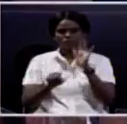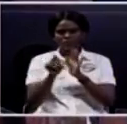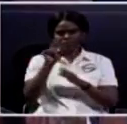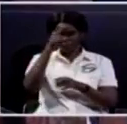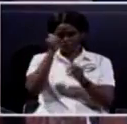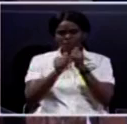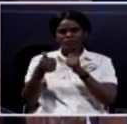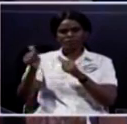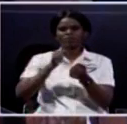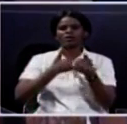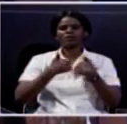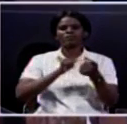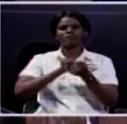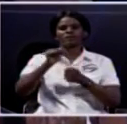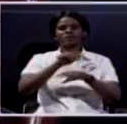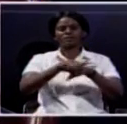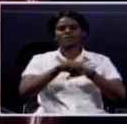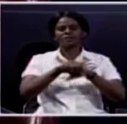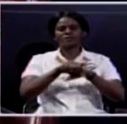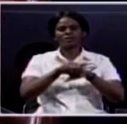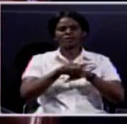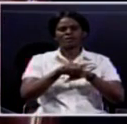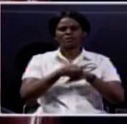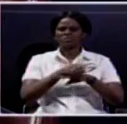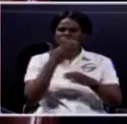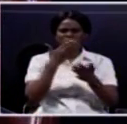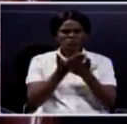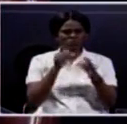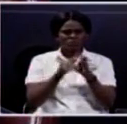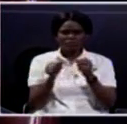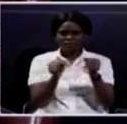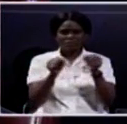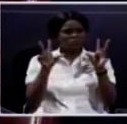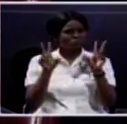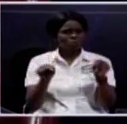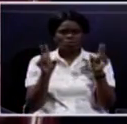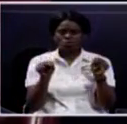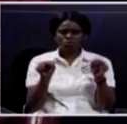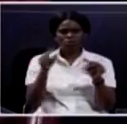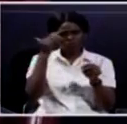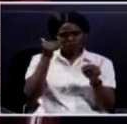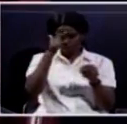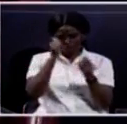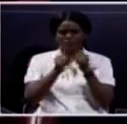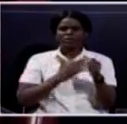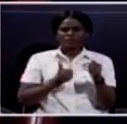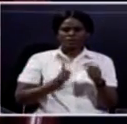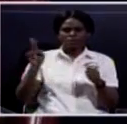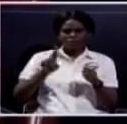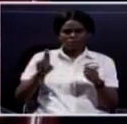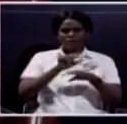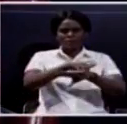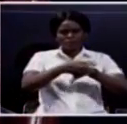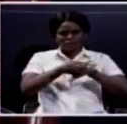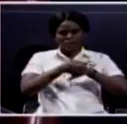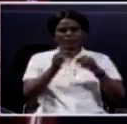have a pass in English. Does this make sense to the system? It does not, because I was using English language to